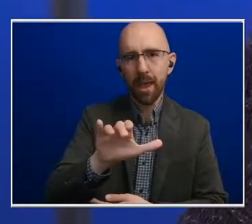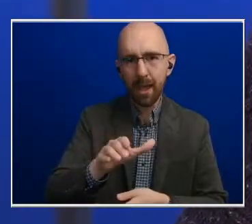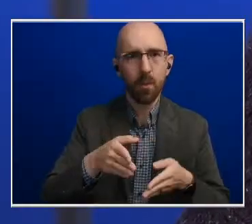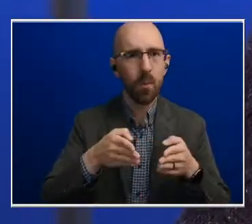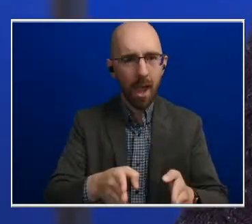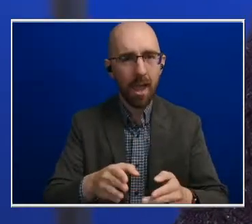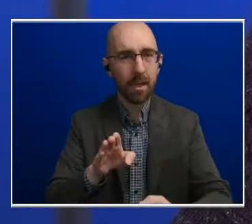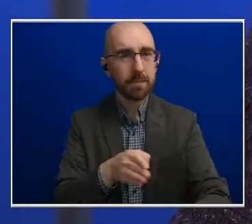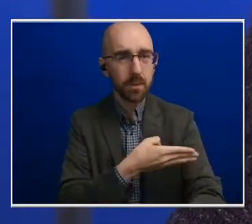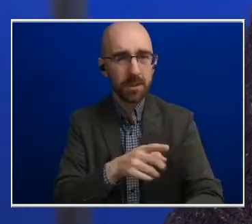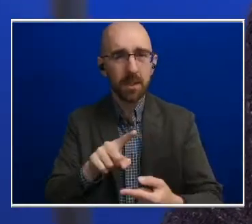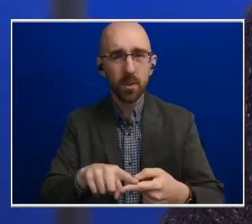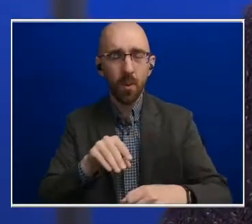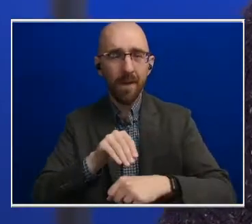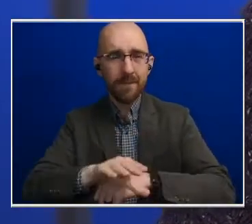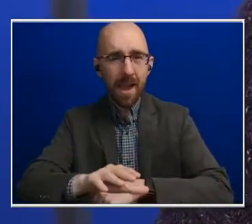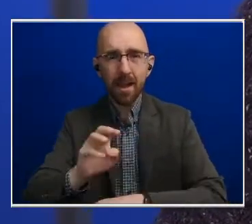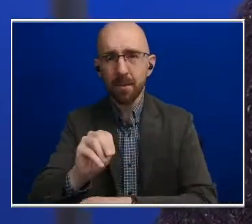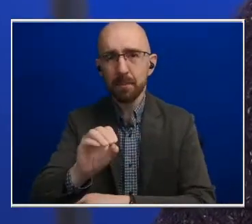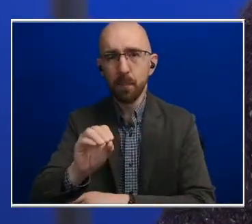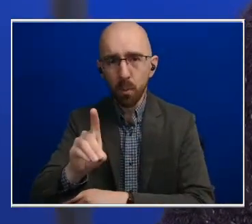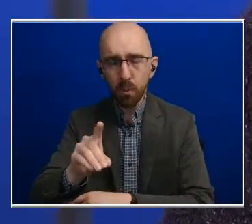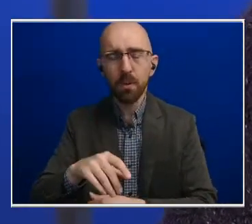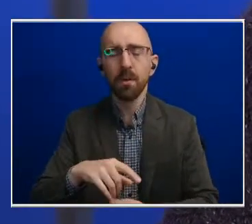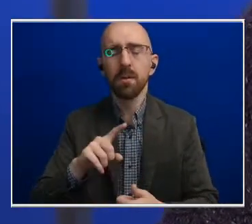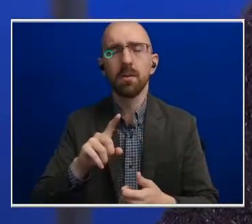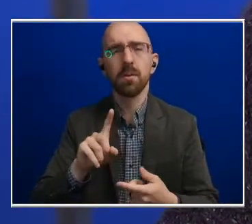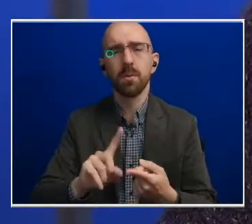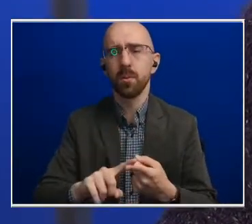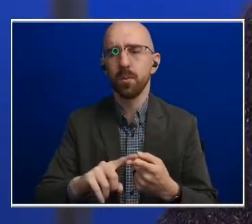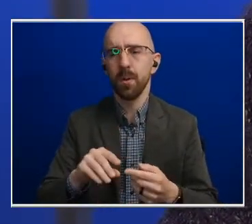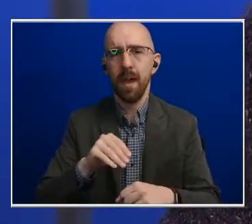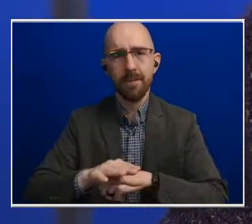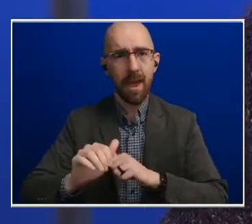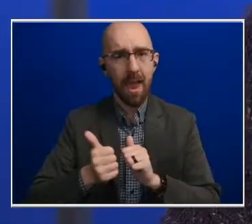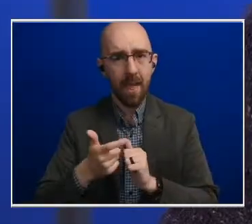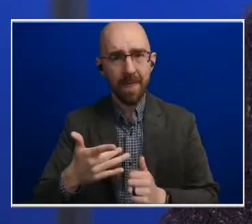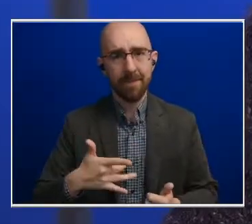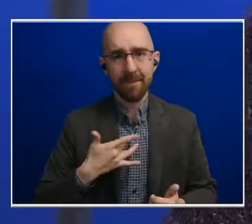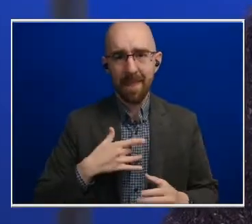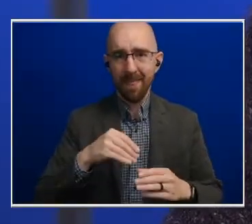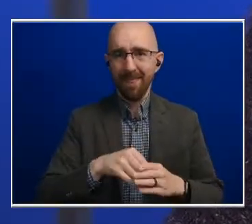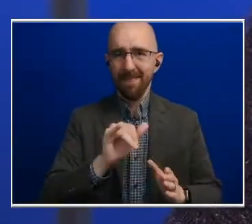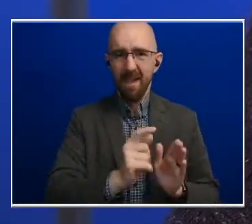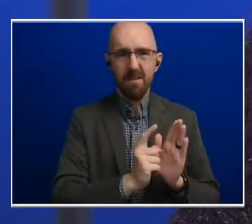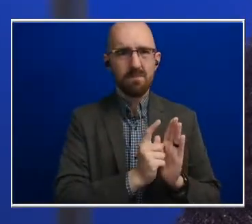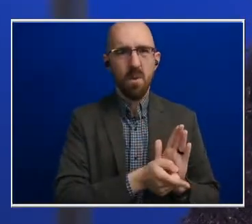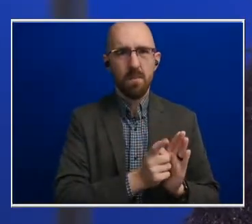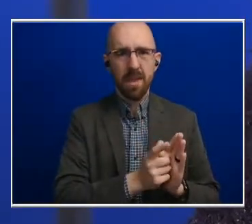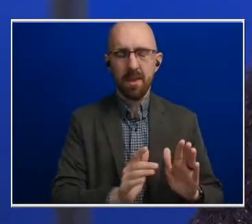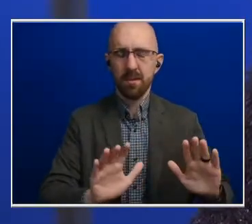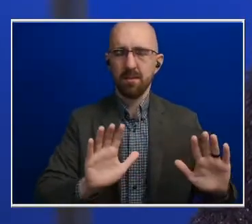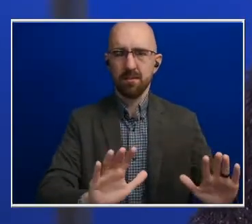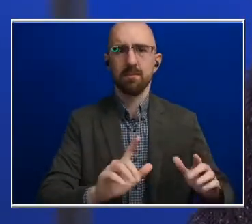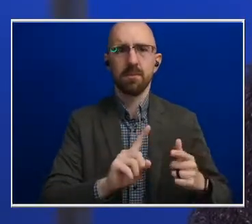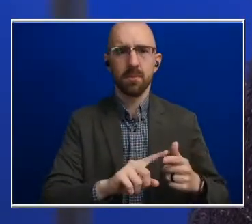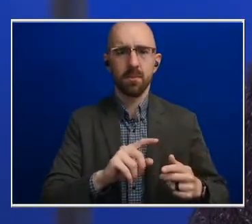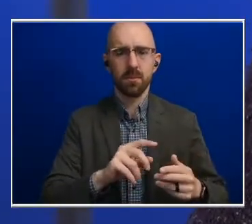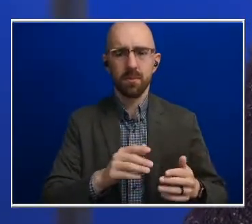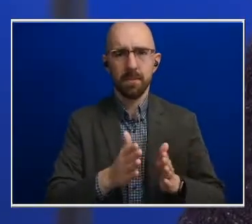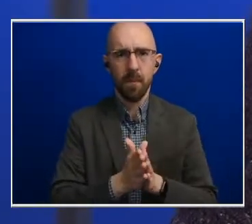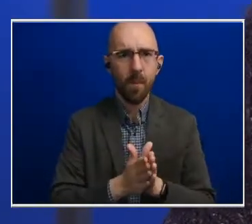affect their mood, to affect how they're feeling in a moment, to use music to get them motivated to